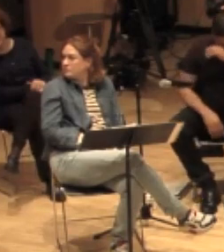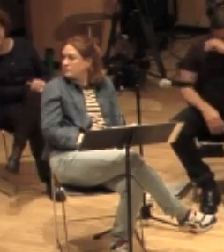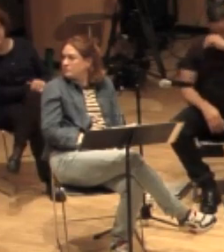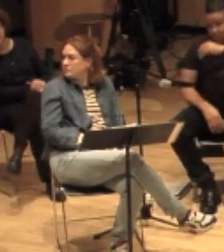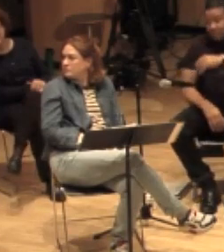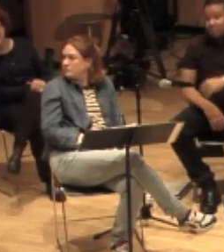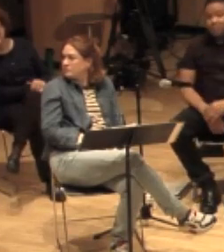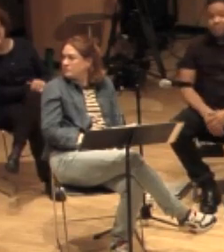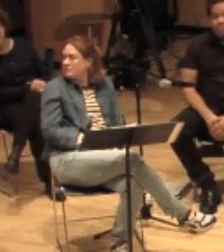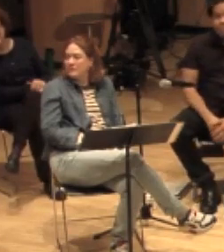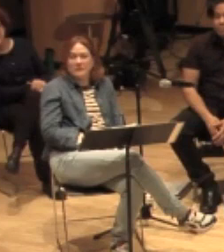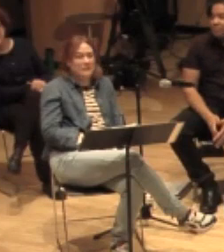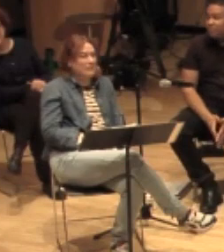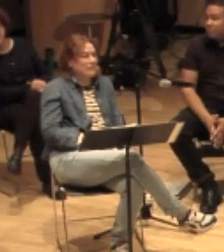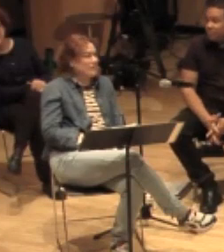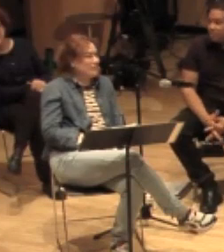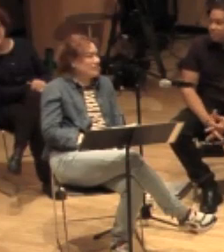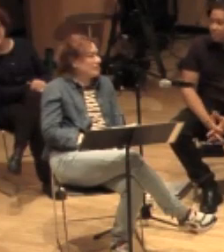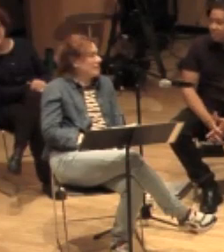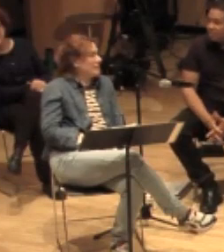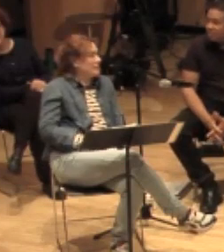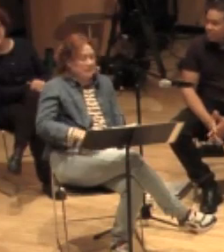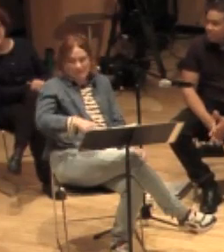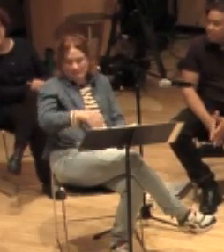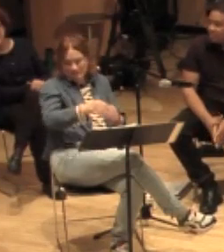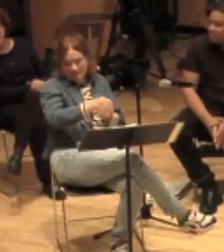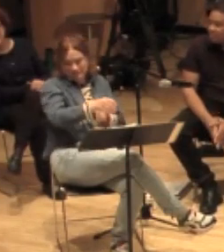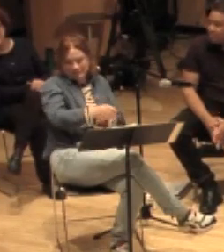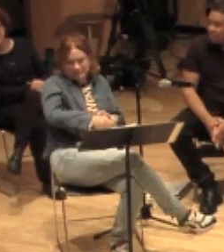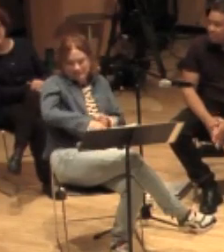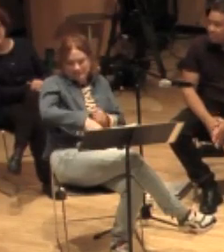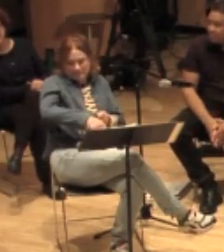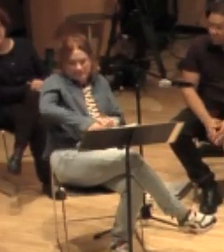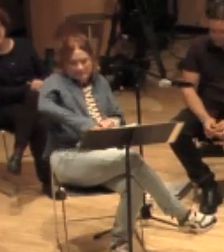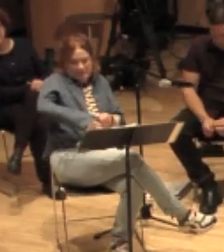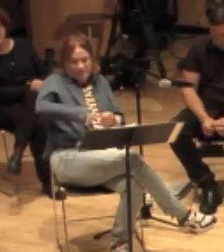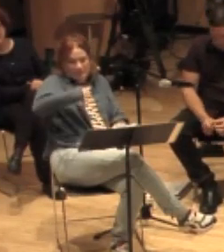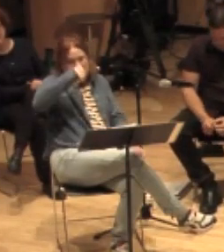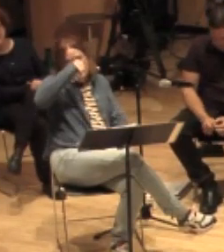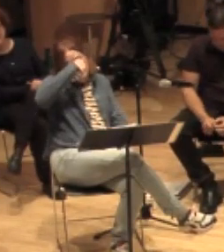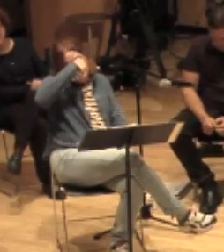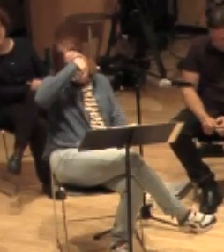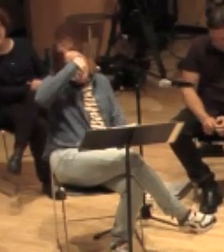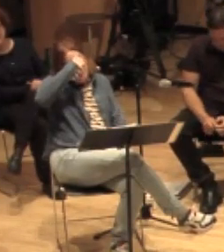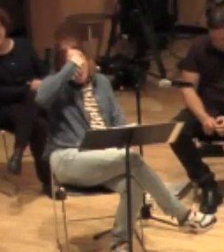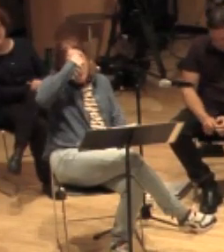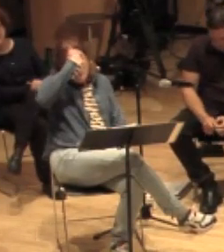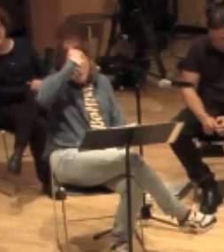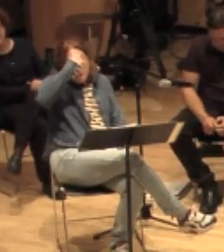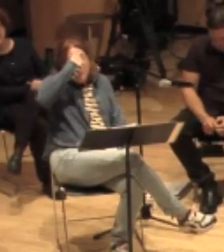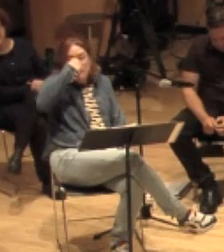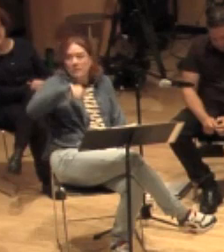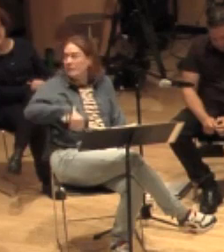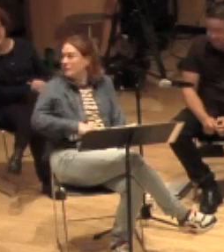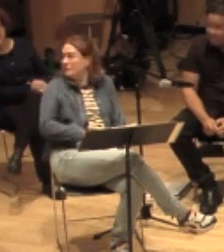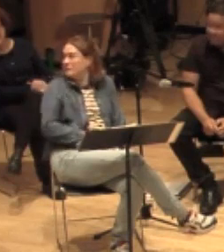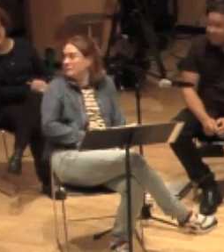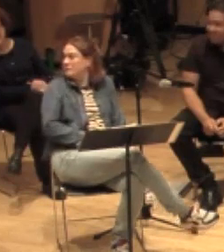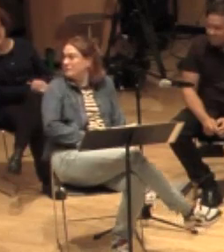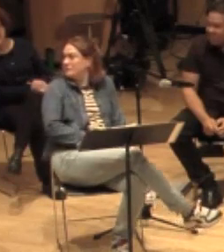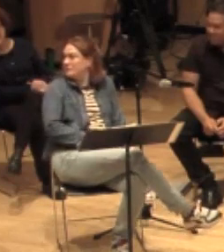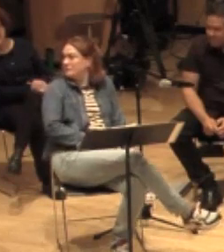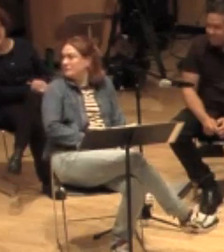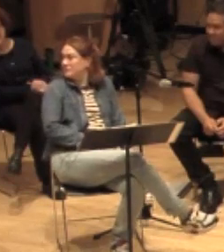Sarah started to pop up and I'm pretty sure she just whispered in my ear one of those notes like keep